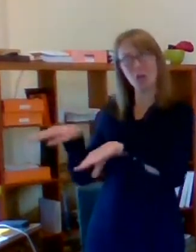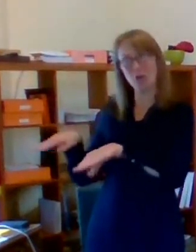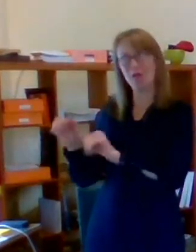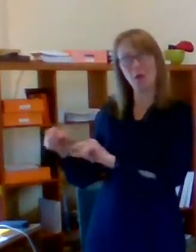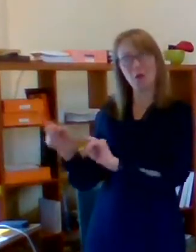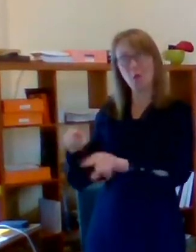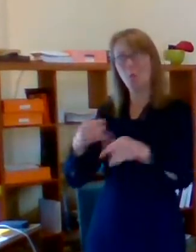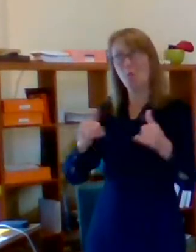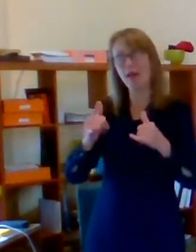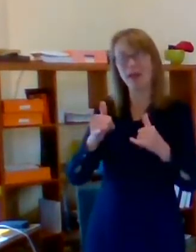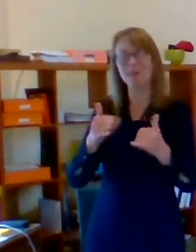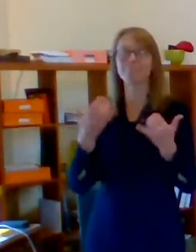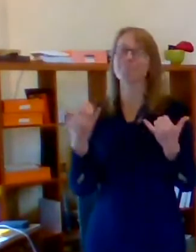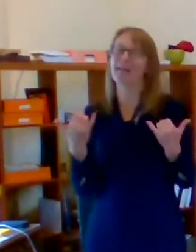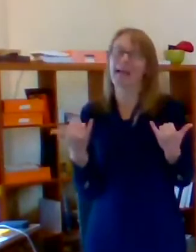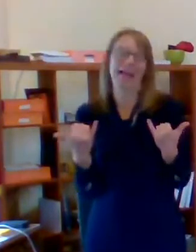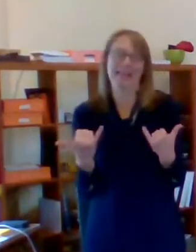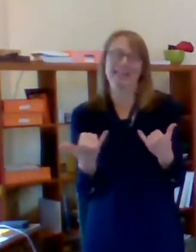that.